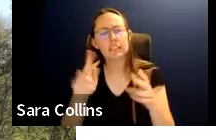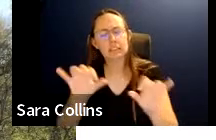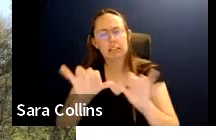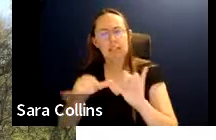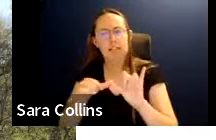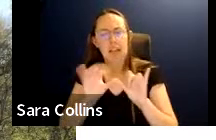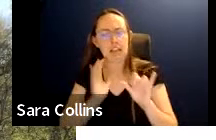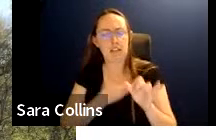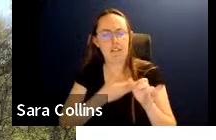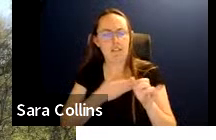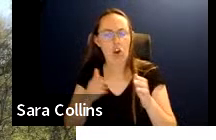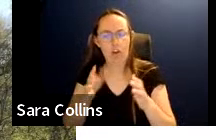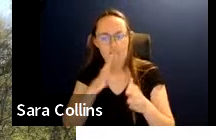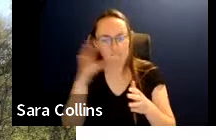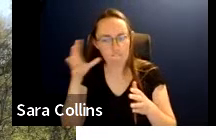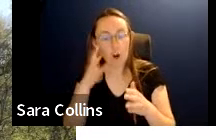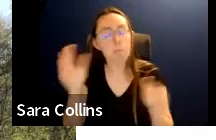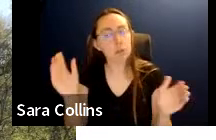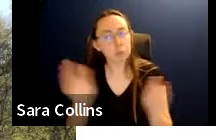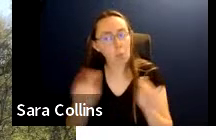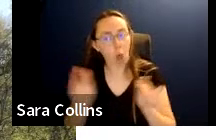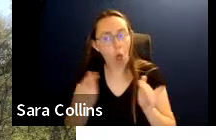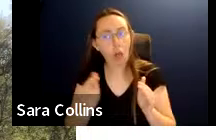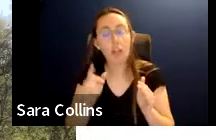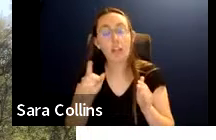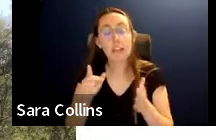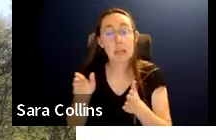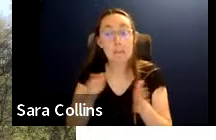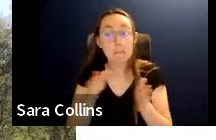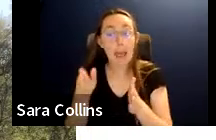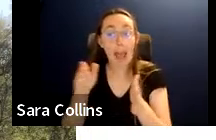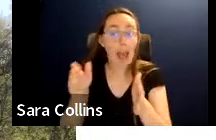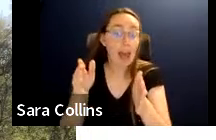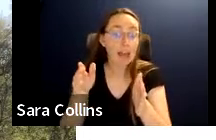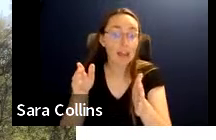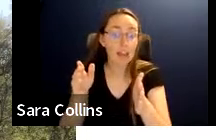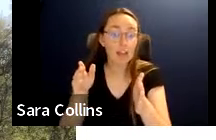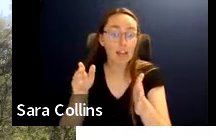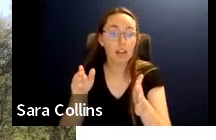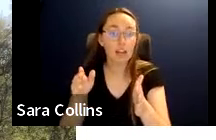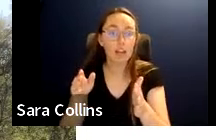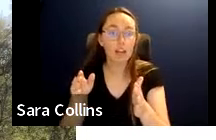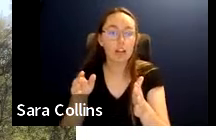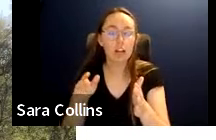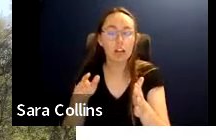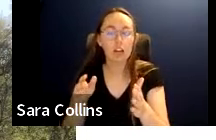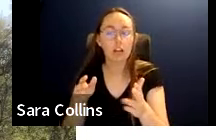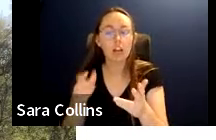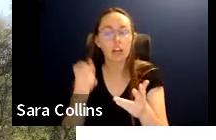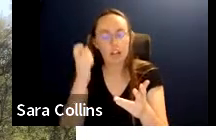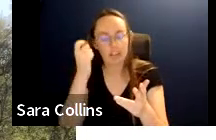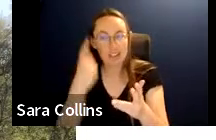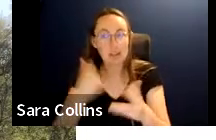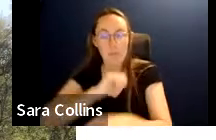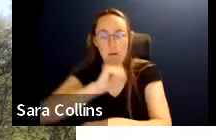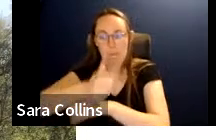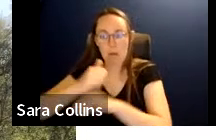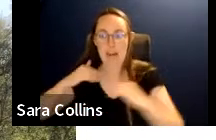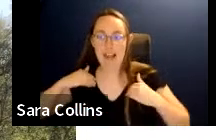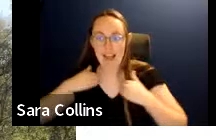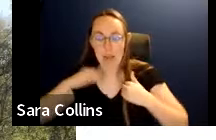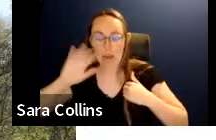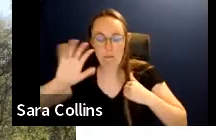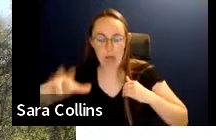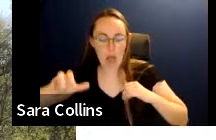this path, again, allows, we intentionally placed animals as well as our work areas along this